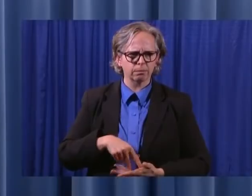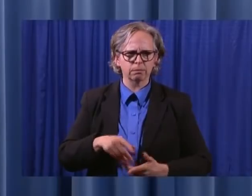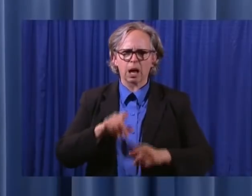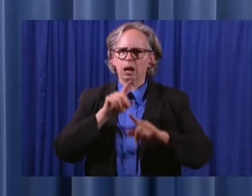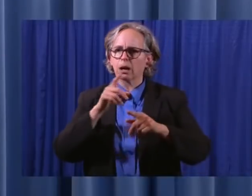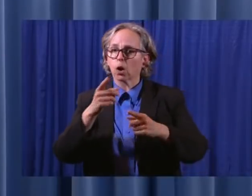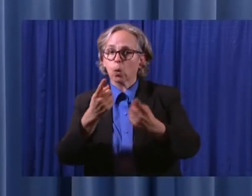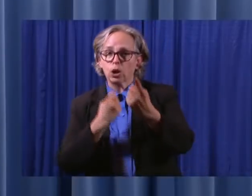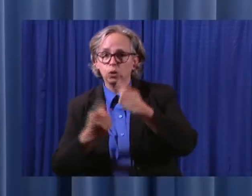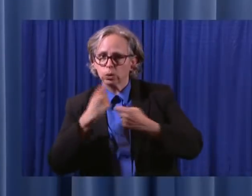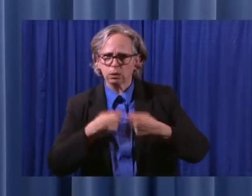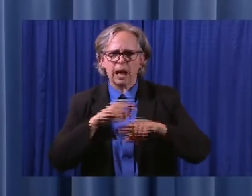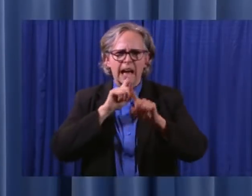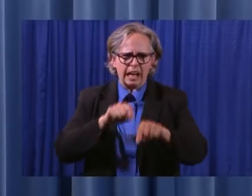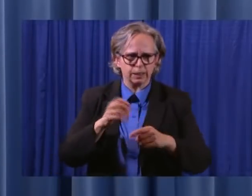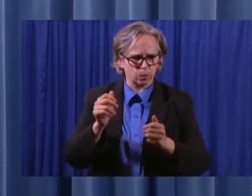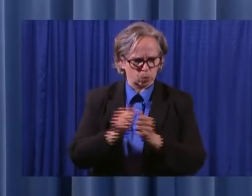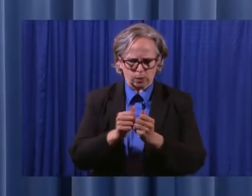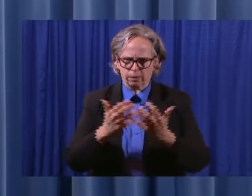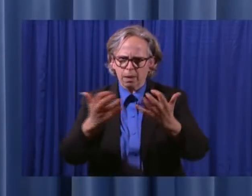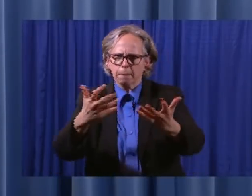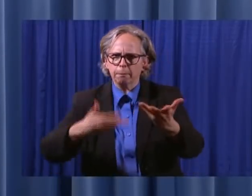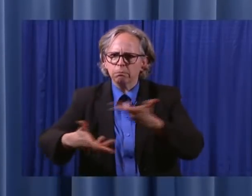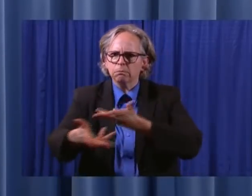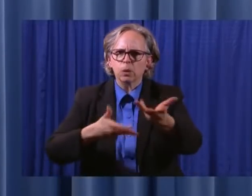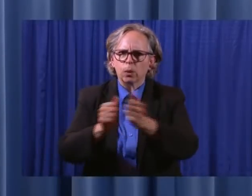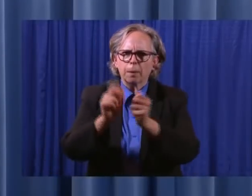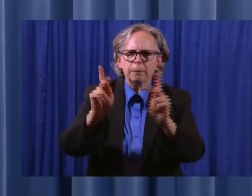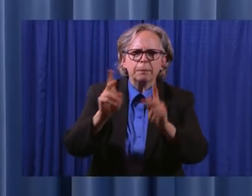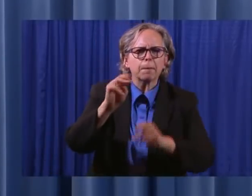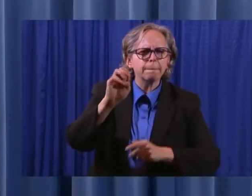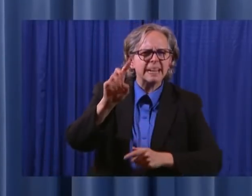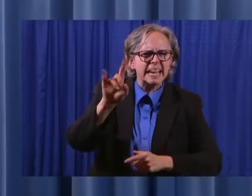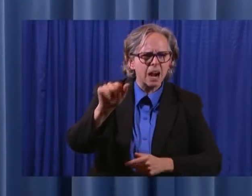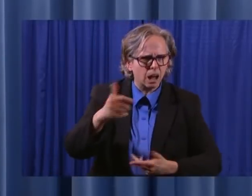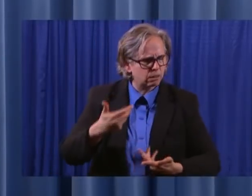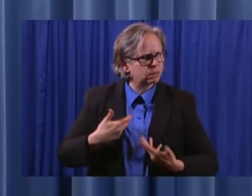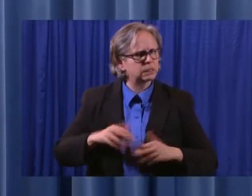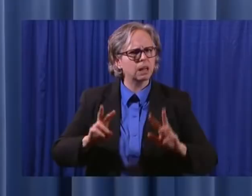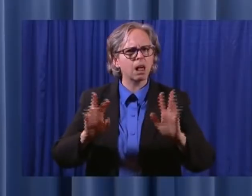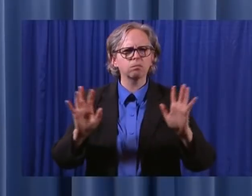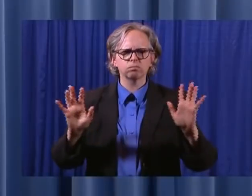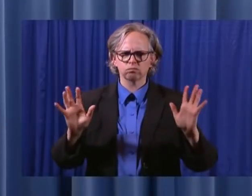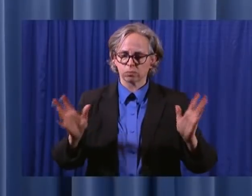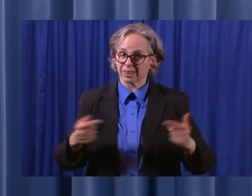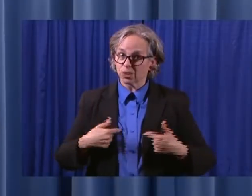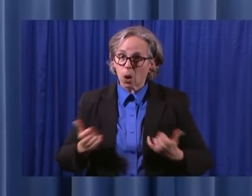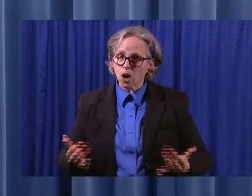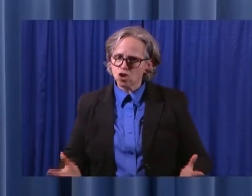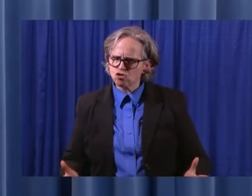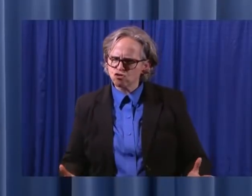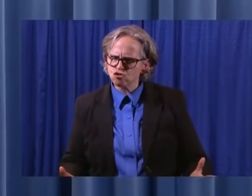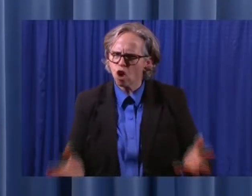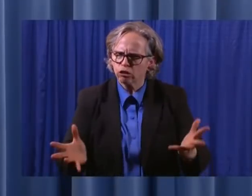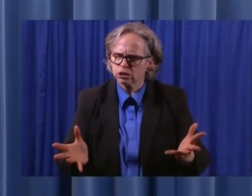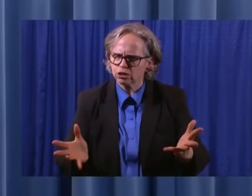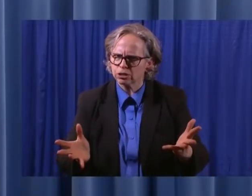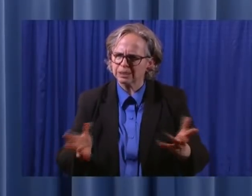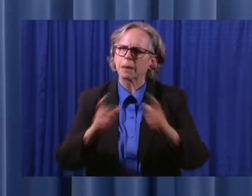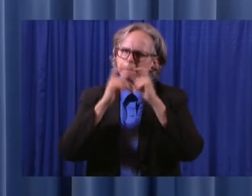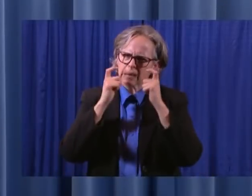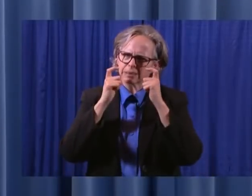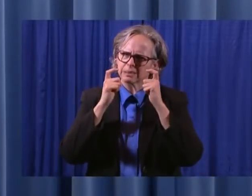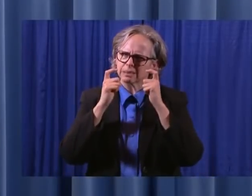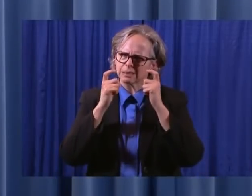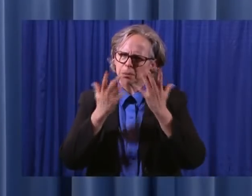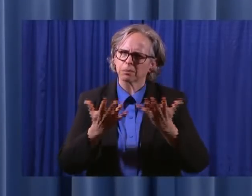ways. So, look, we continue to urge Ohioans to do this. It is the right thing